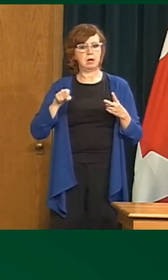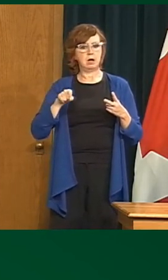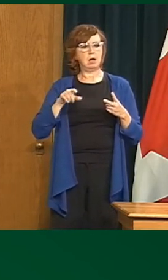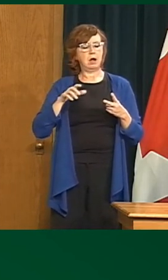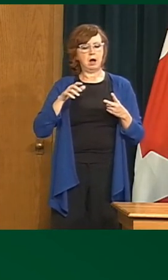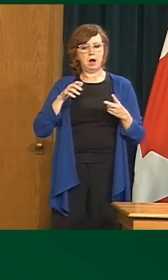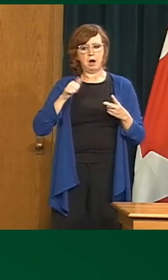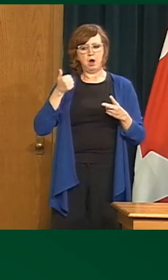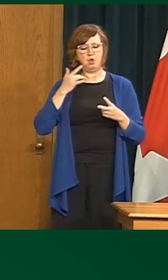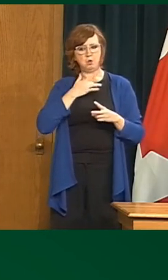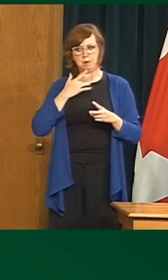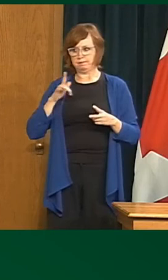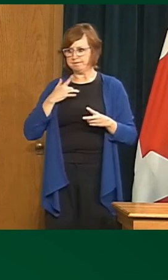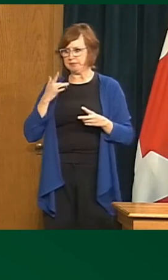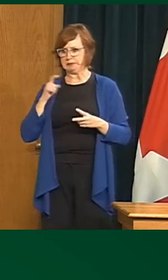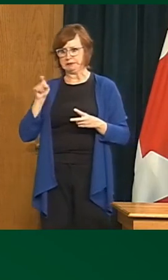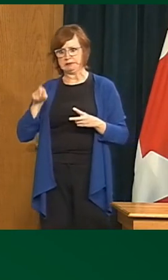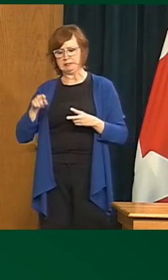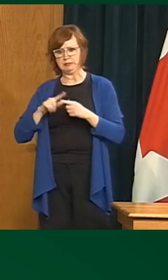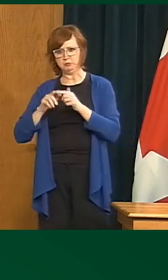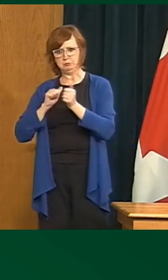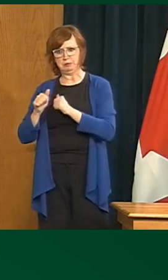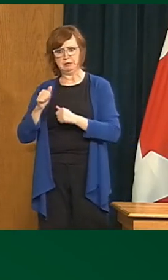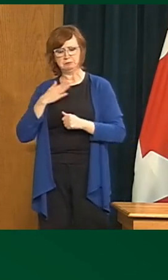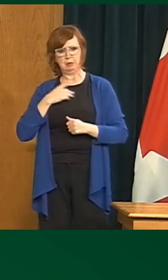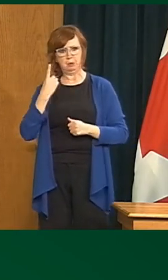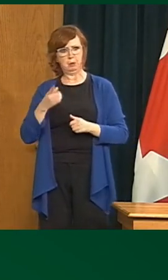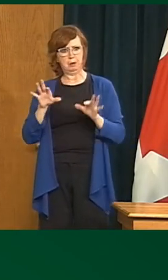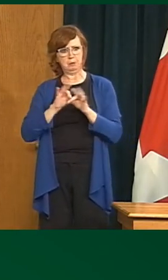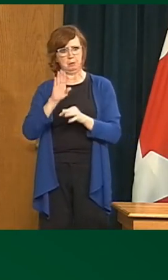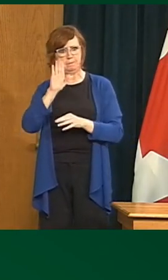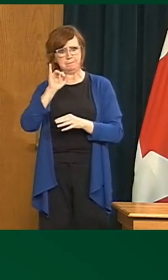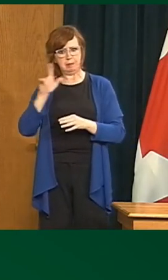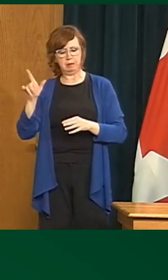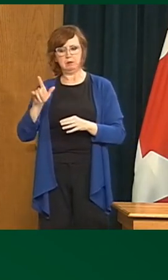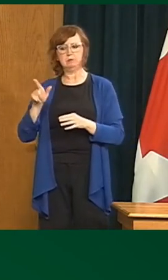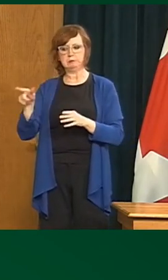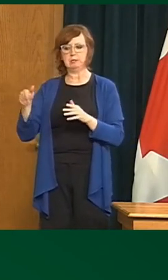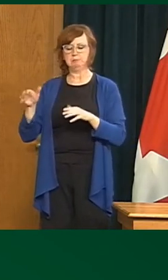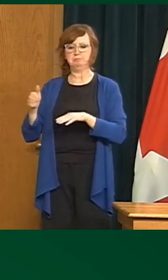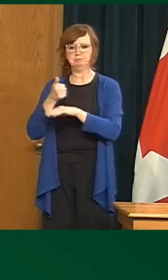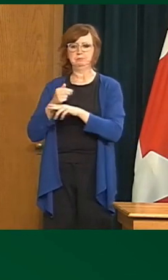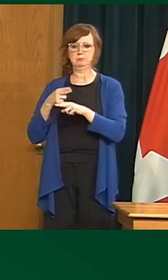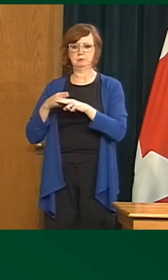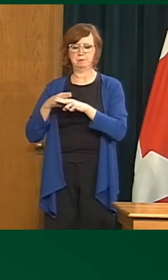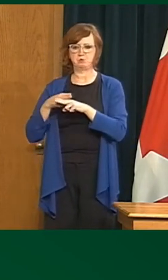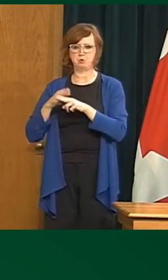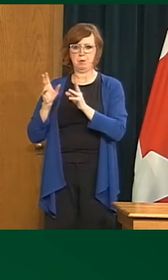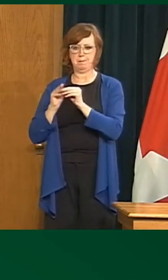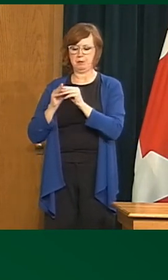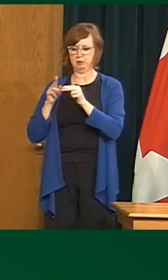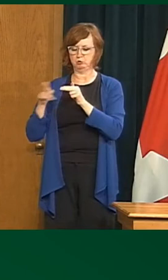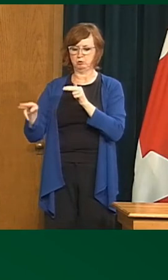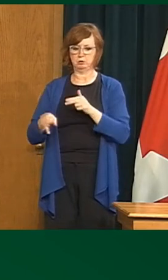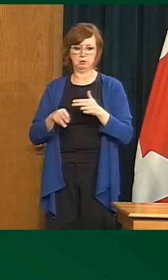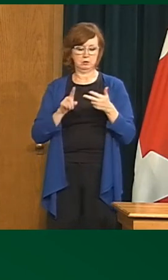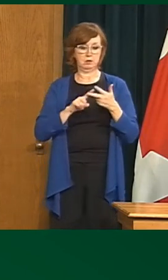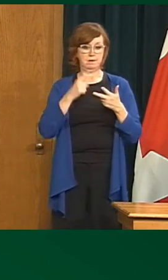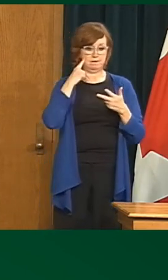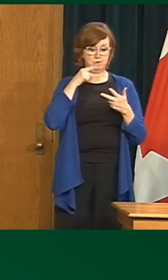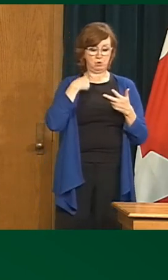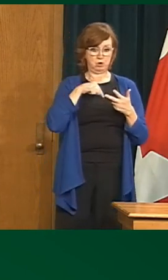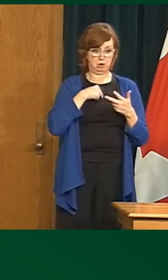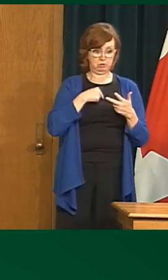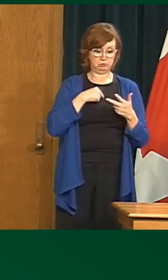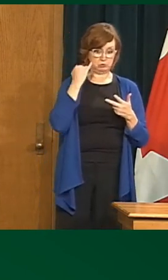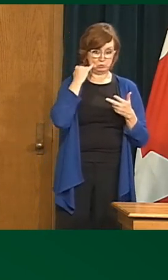need to pass. For us, our focus would be if we were to have some type of modified sitting of the legislature here